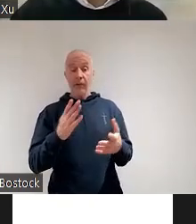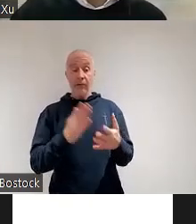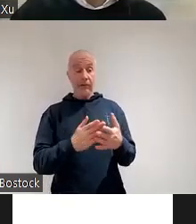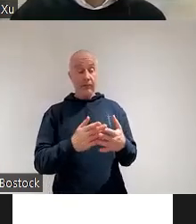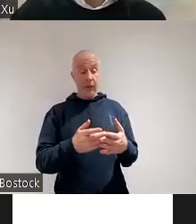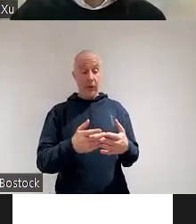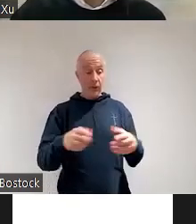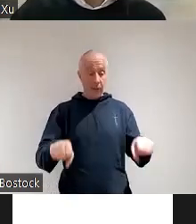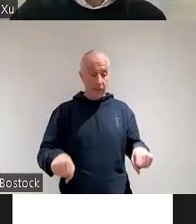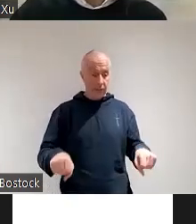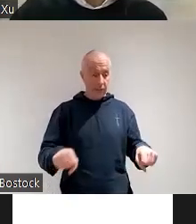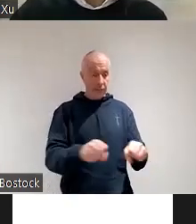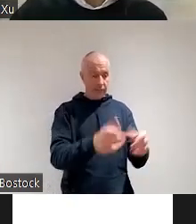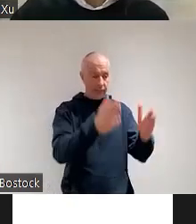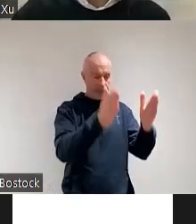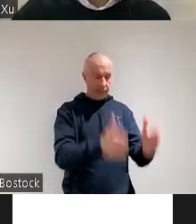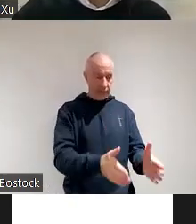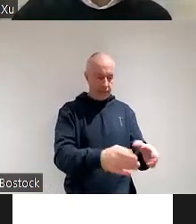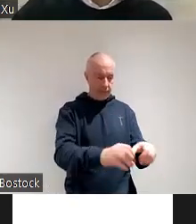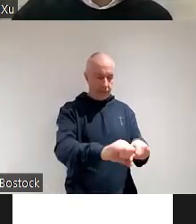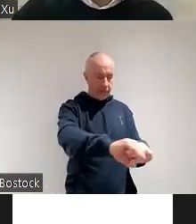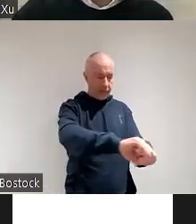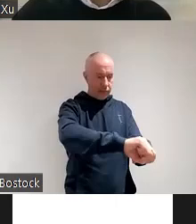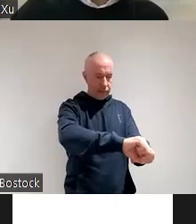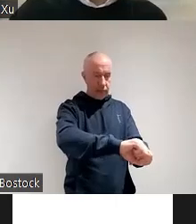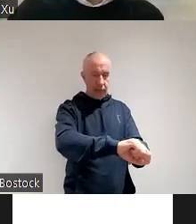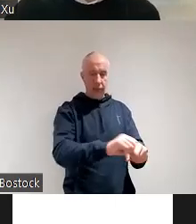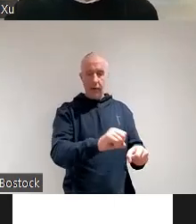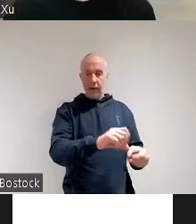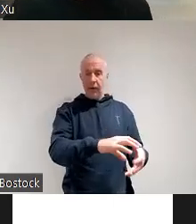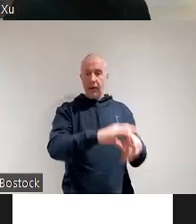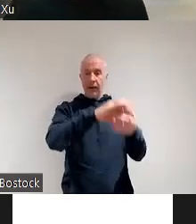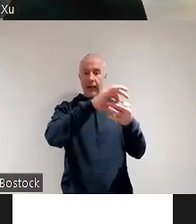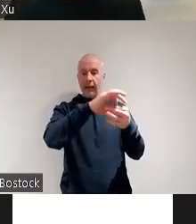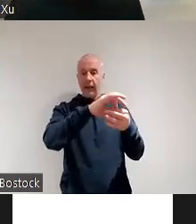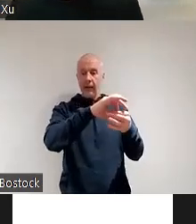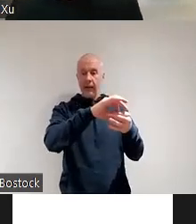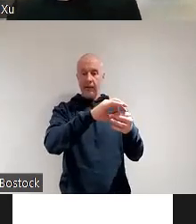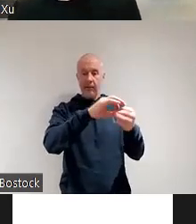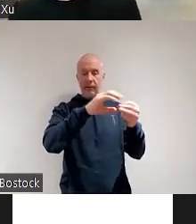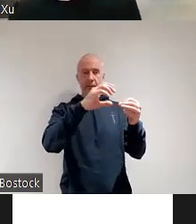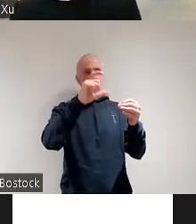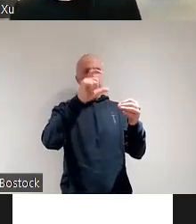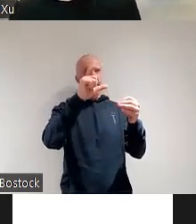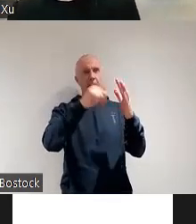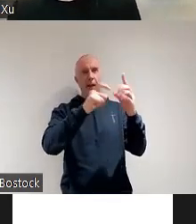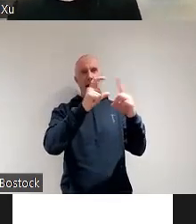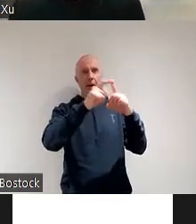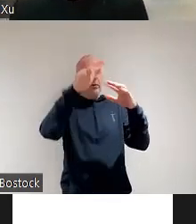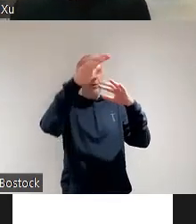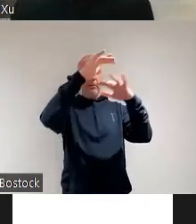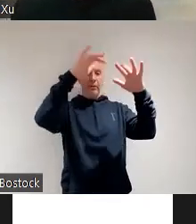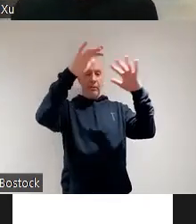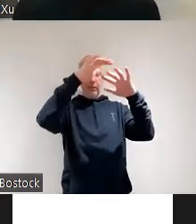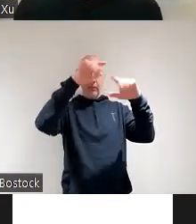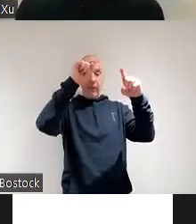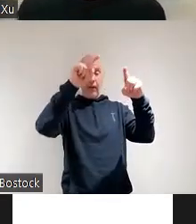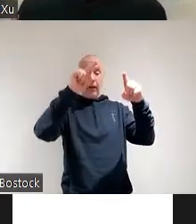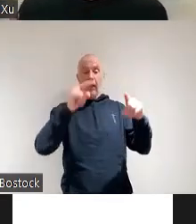as I said, they've got either the Wi-Fi or cellular connection, which is able to be connected to the cloud, where then you can have either a